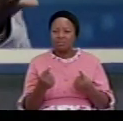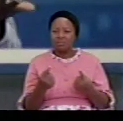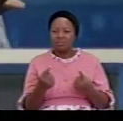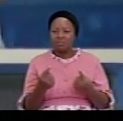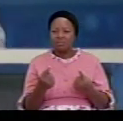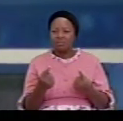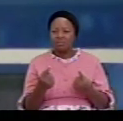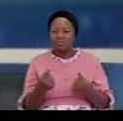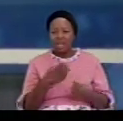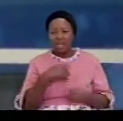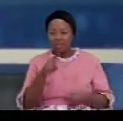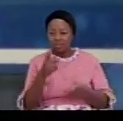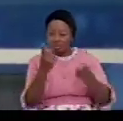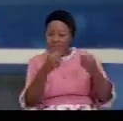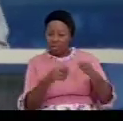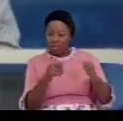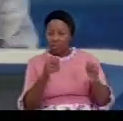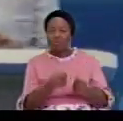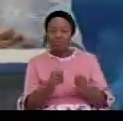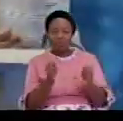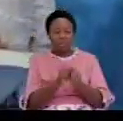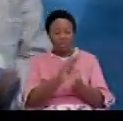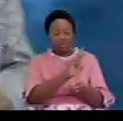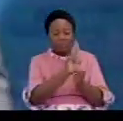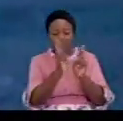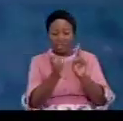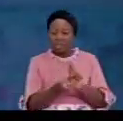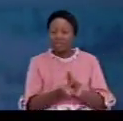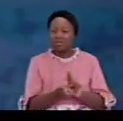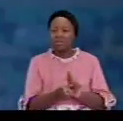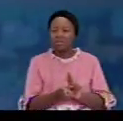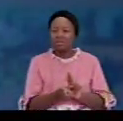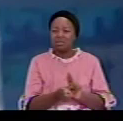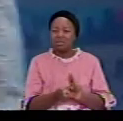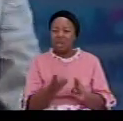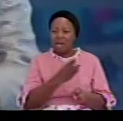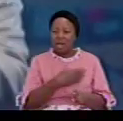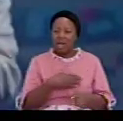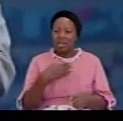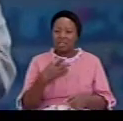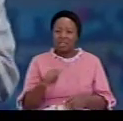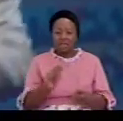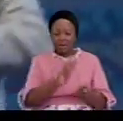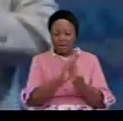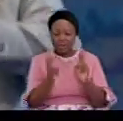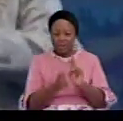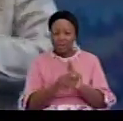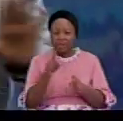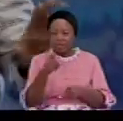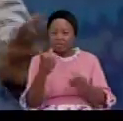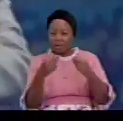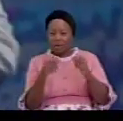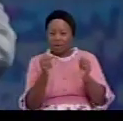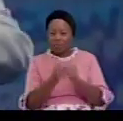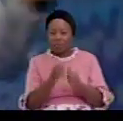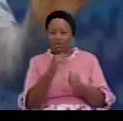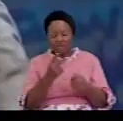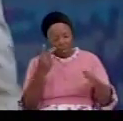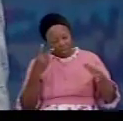And you come with repentance. And the repentance you come with is